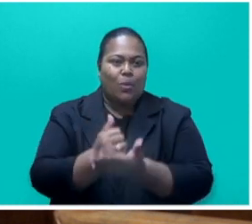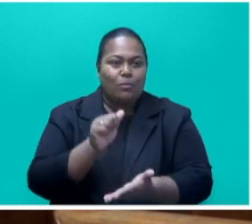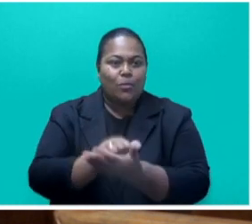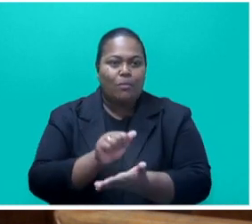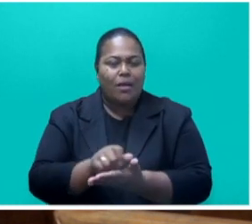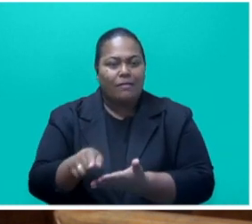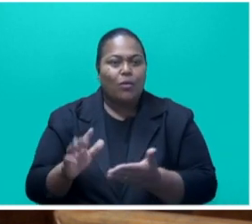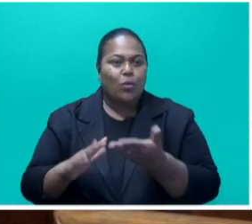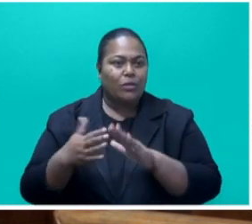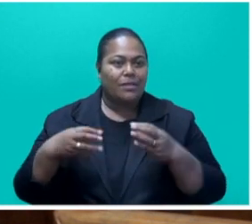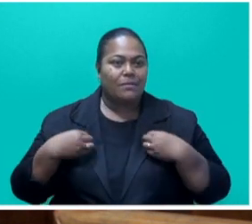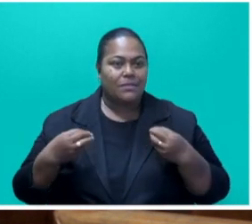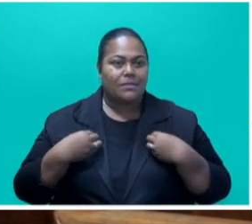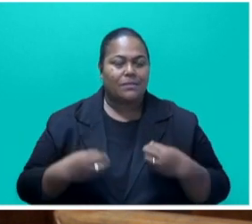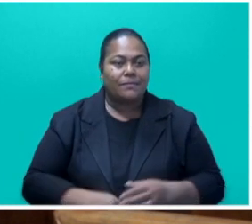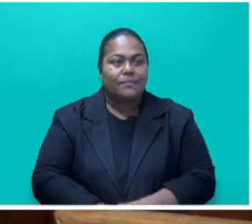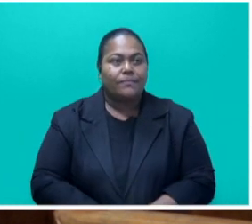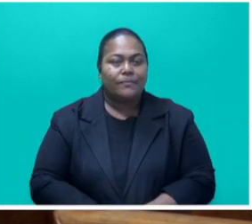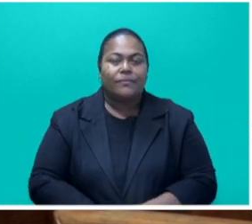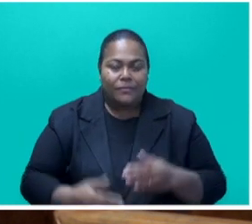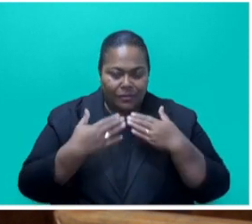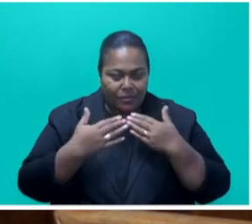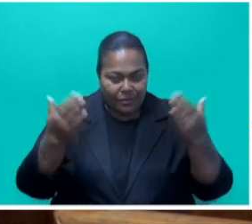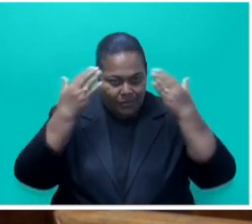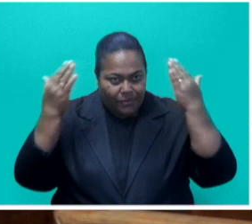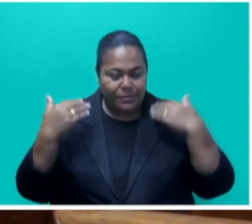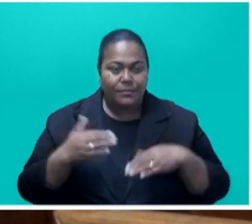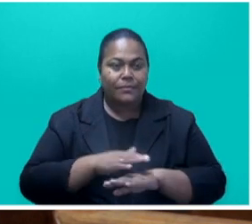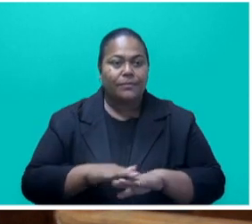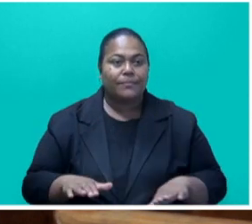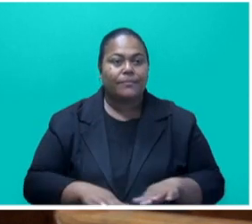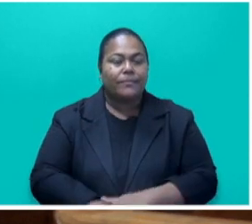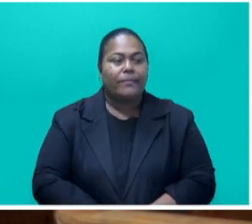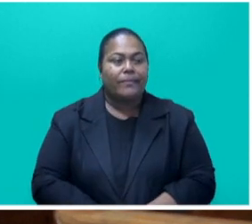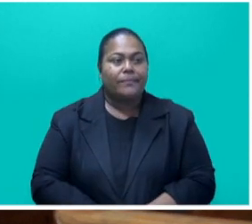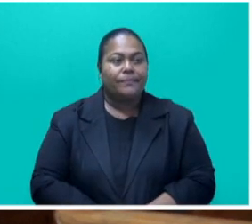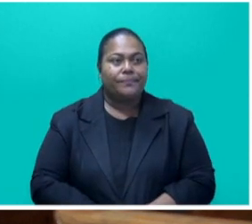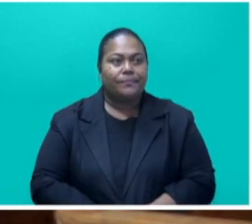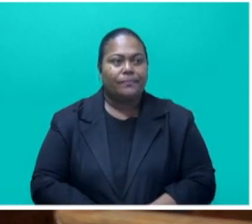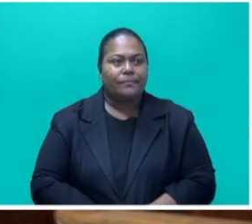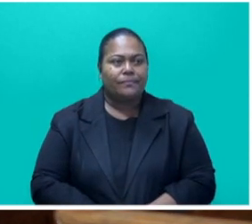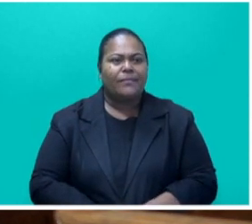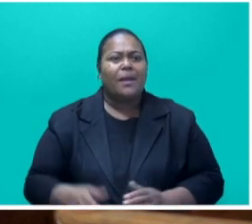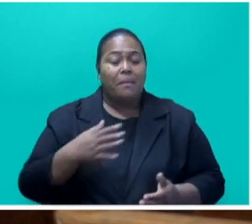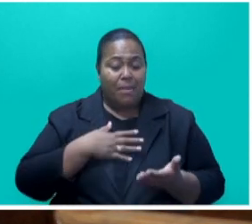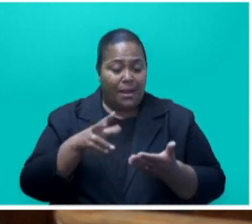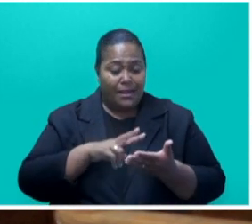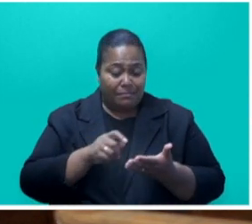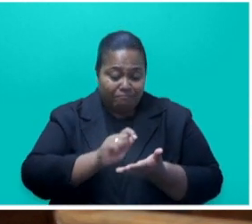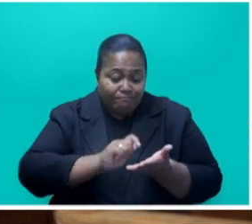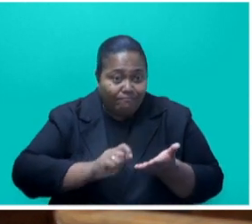a lot more. Thank you, Mr. Speaker. So I'll end it there. My written response is quite long,